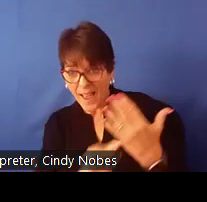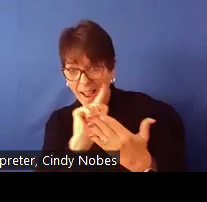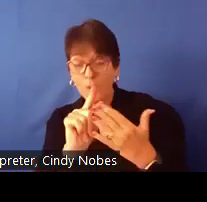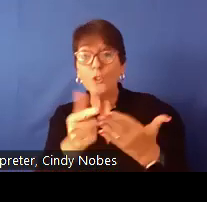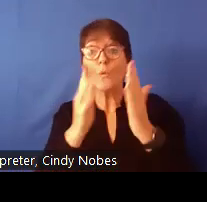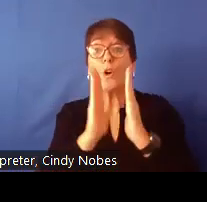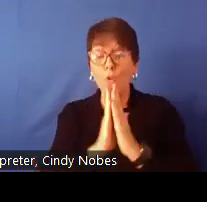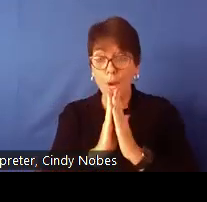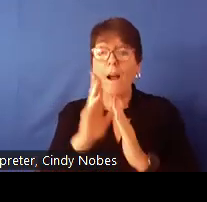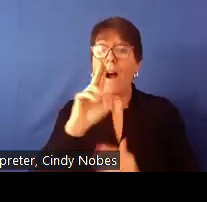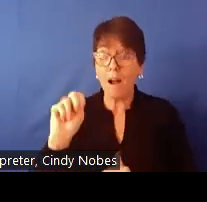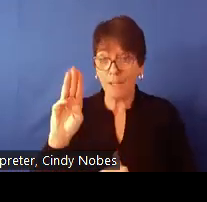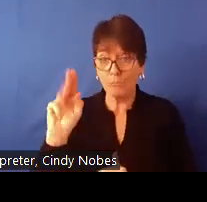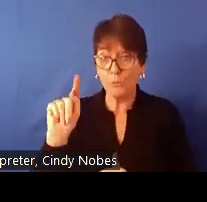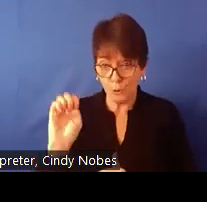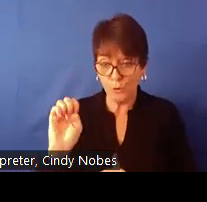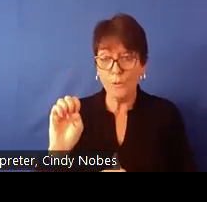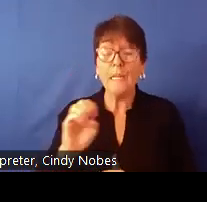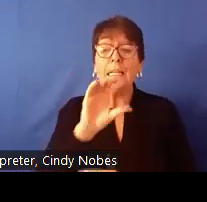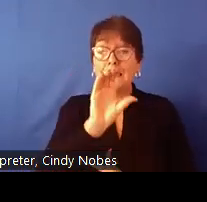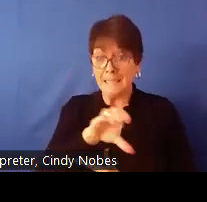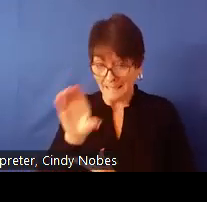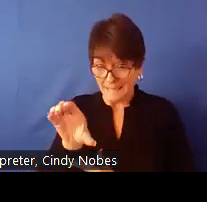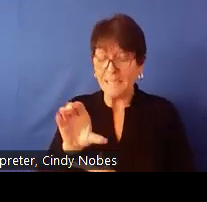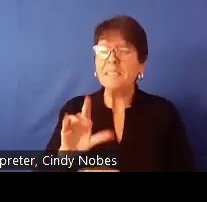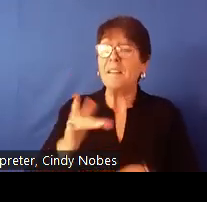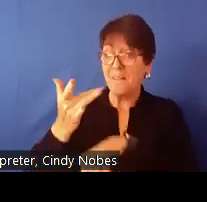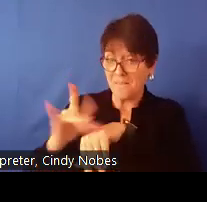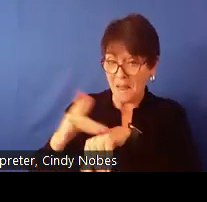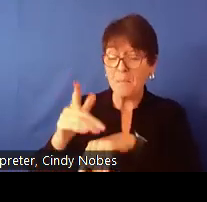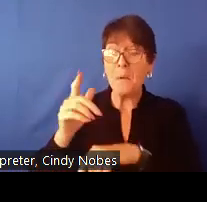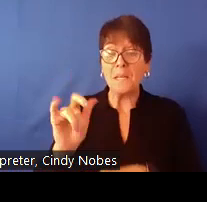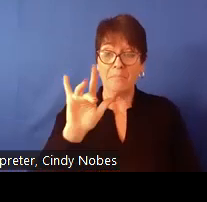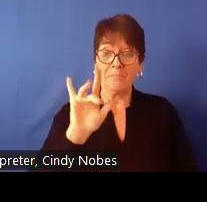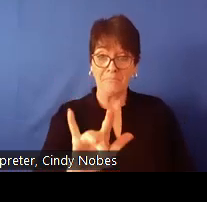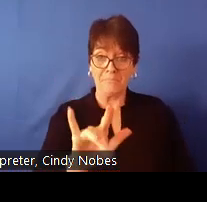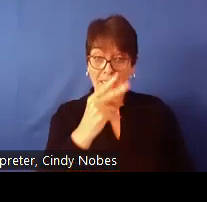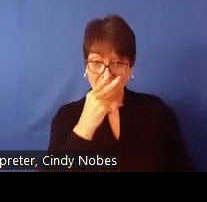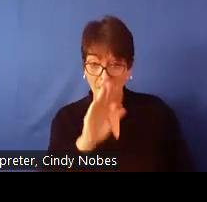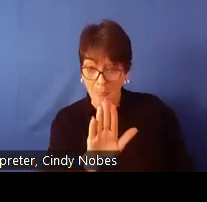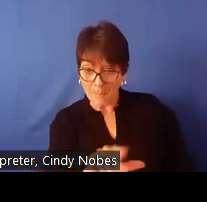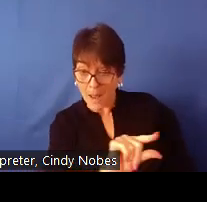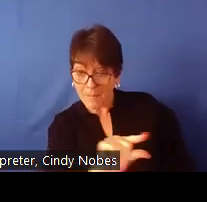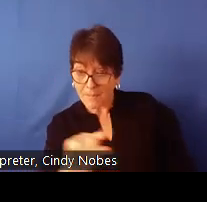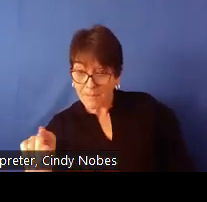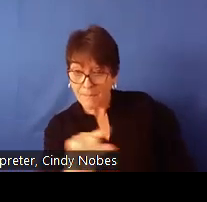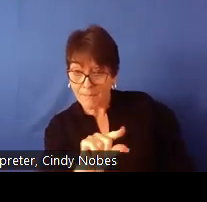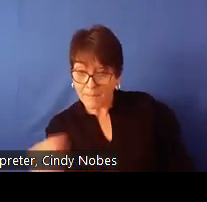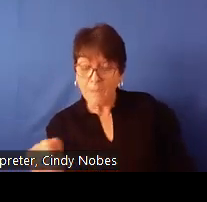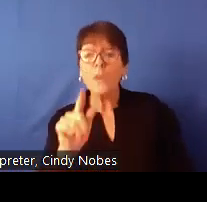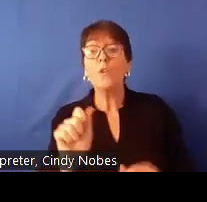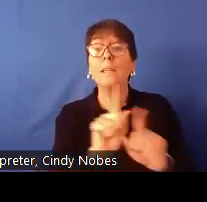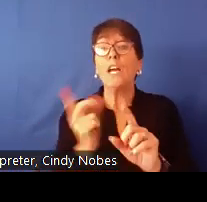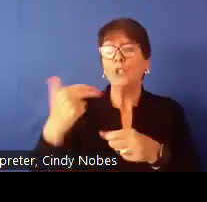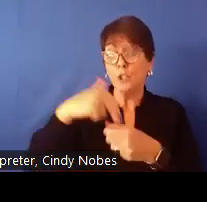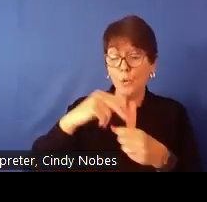your line to be unmuted. Closed captioning is available. You can access that by the icon at the bottom of your Zoom screen. You can also